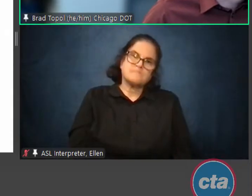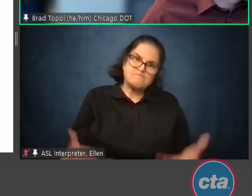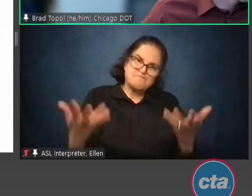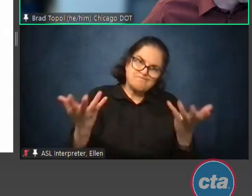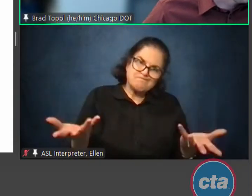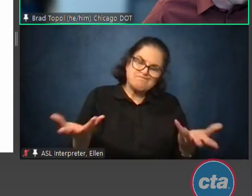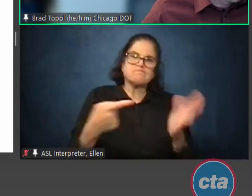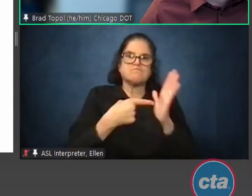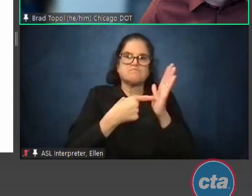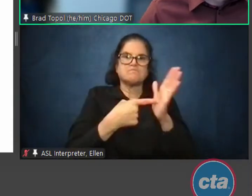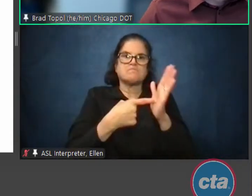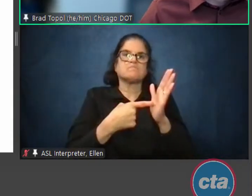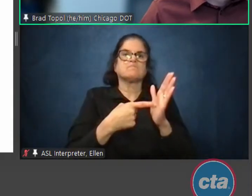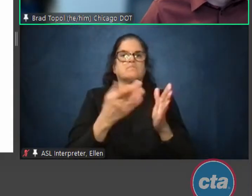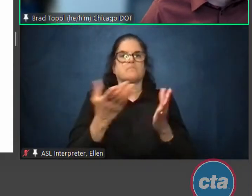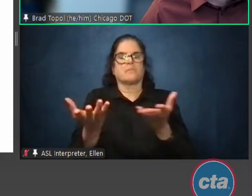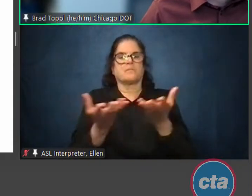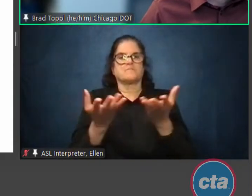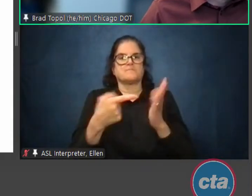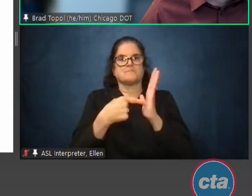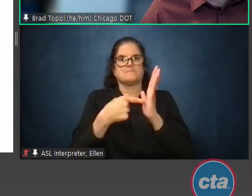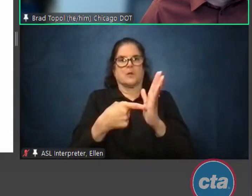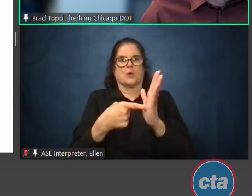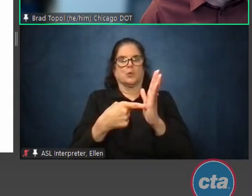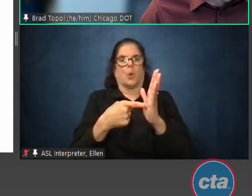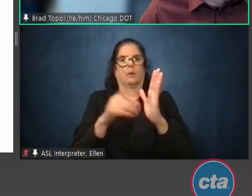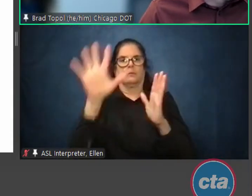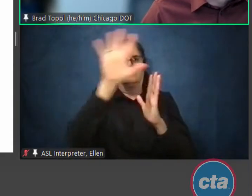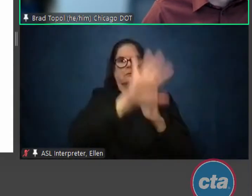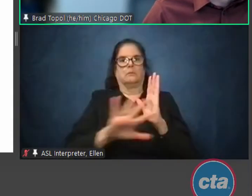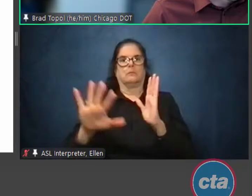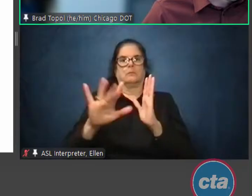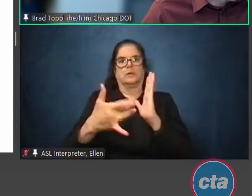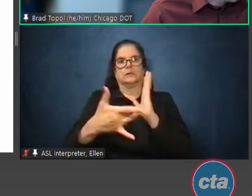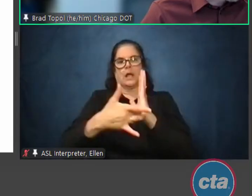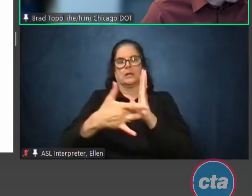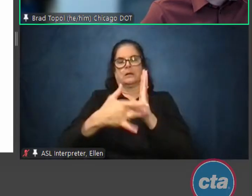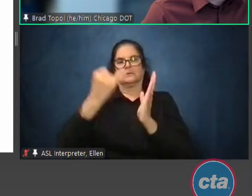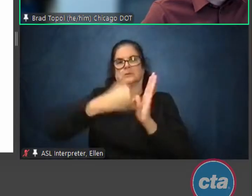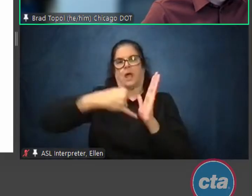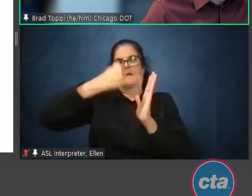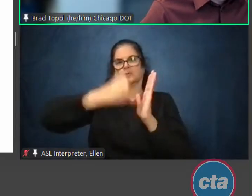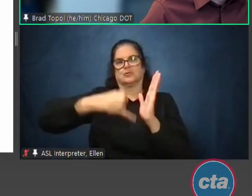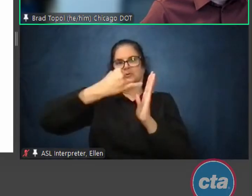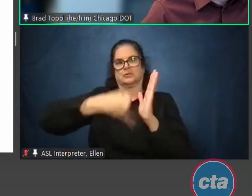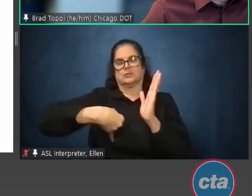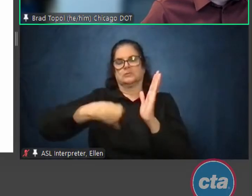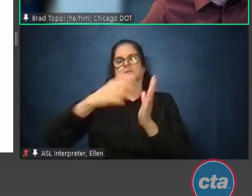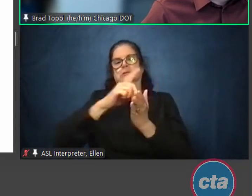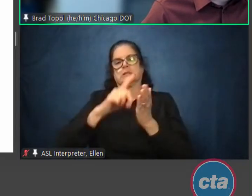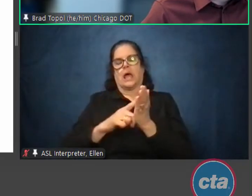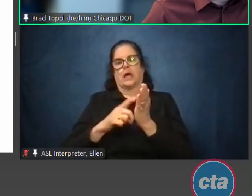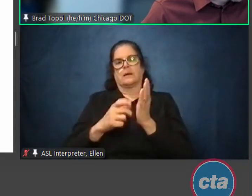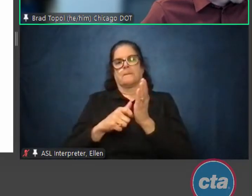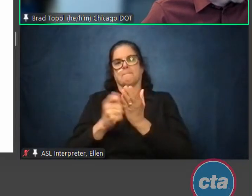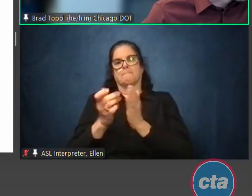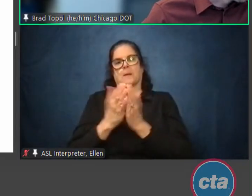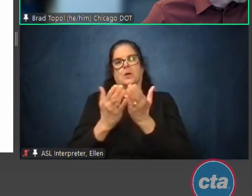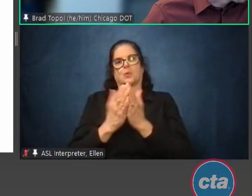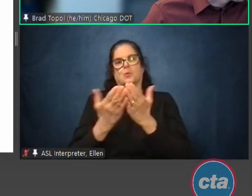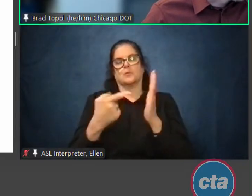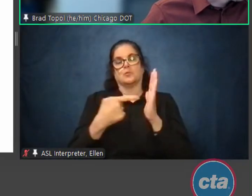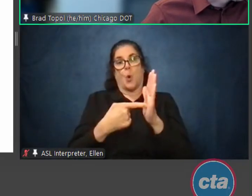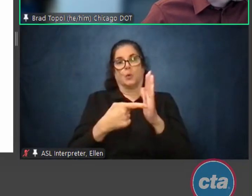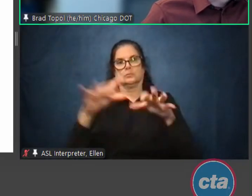This example here is kind of showing a technical sketch from our design manual that shows how we would lay